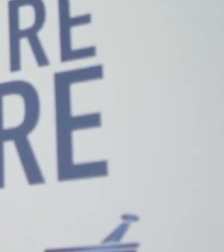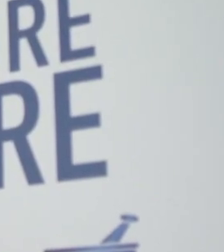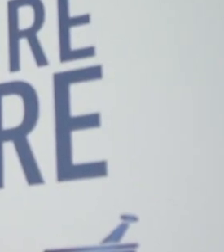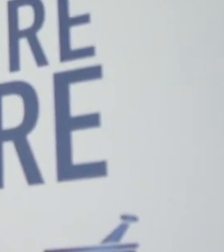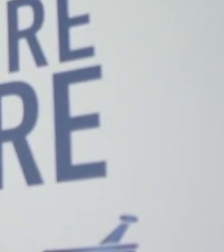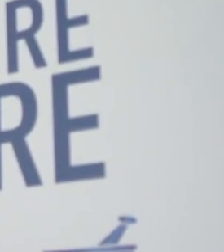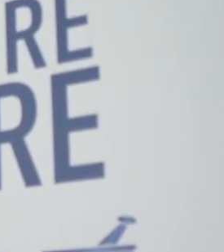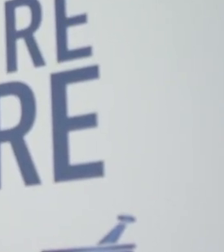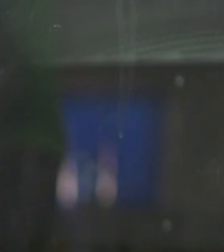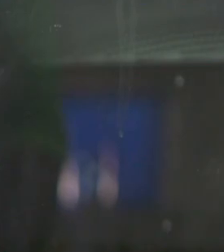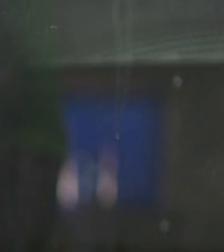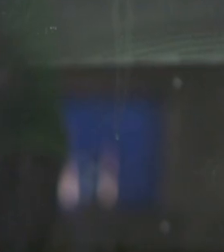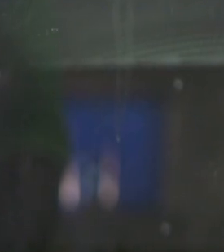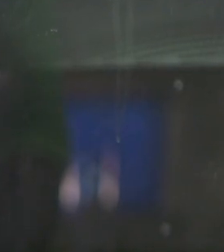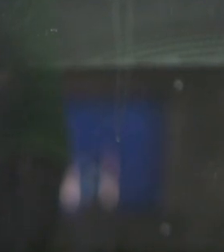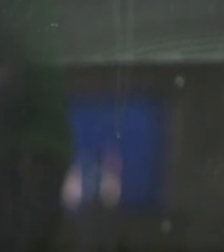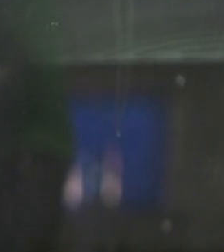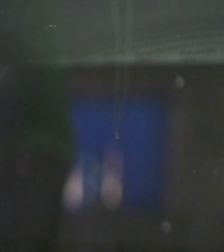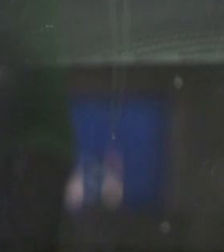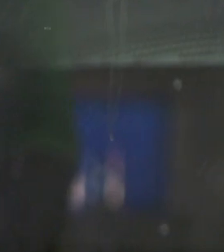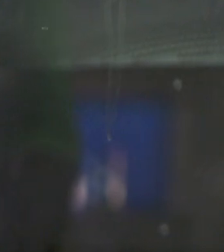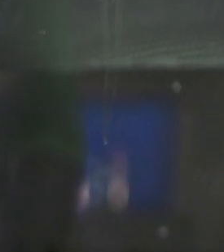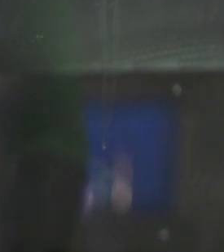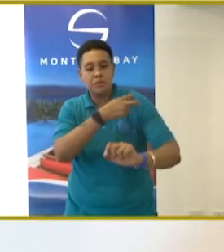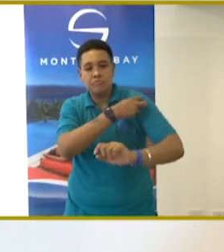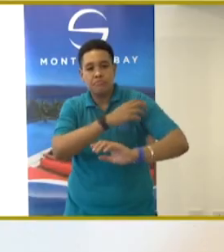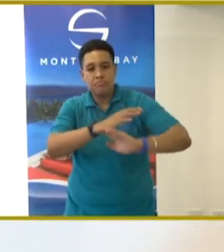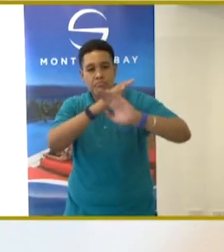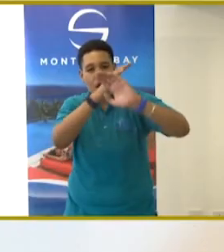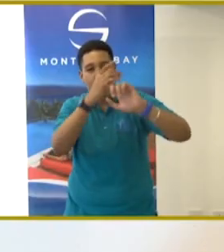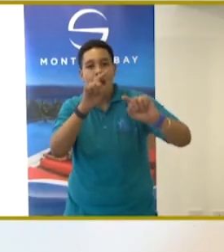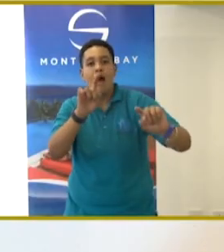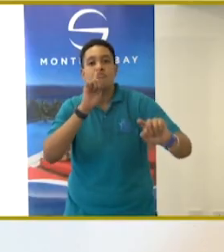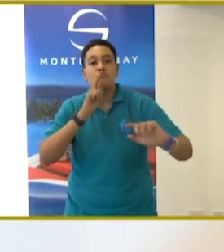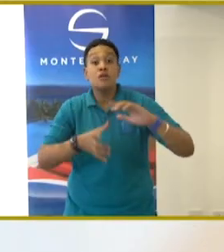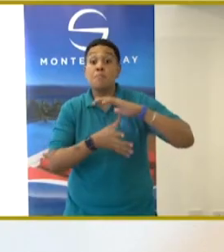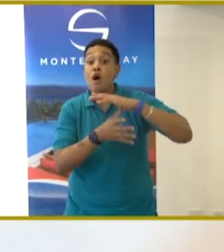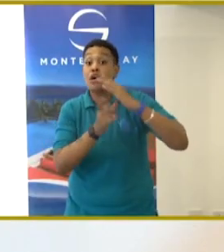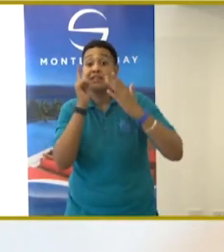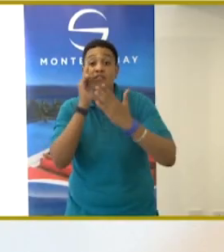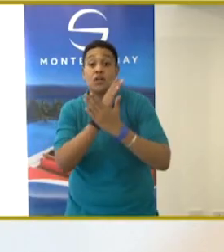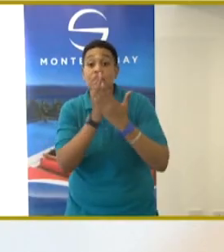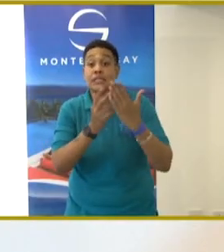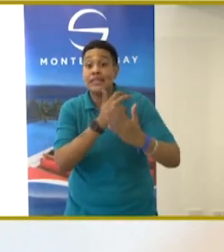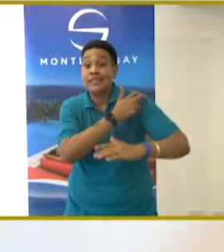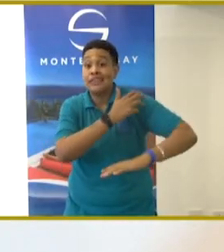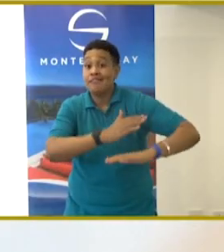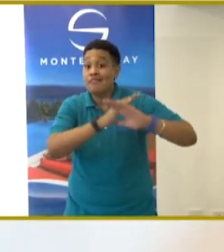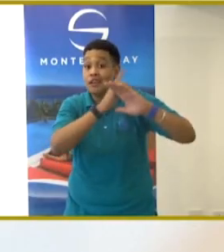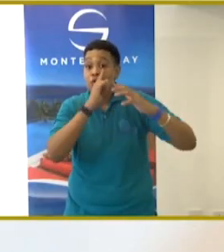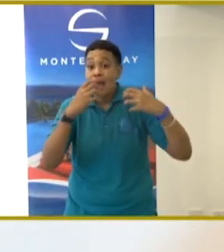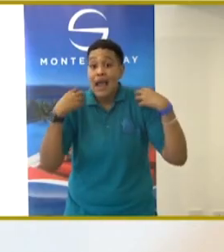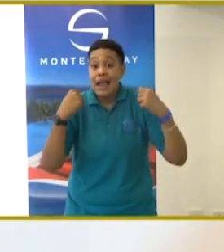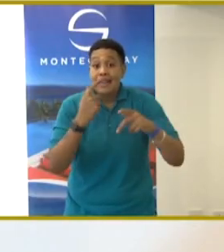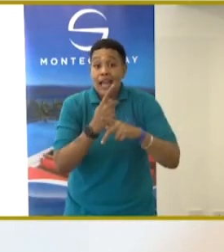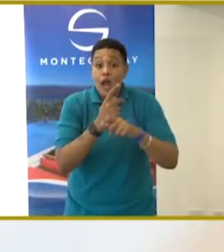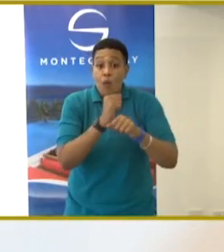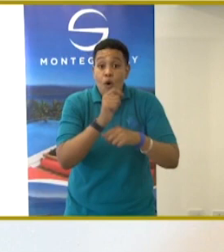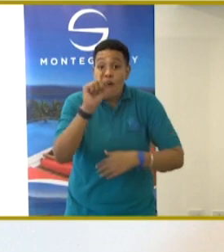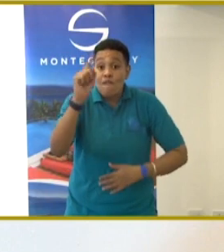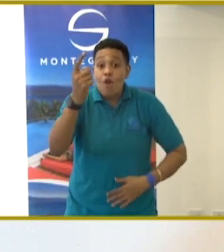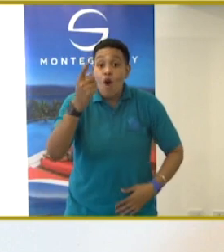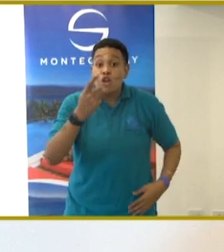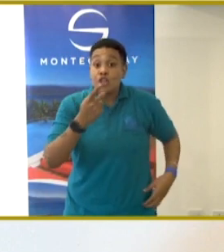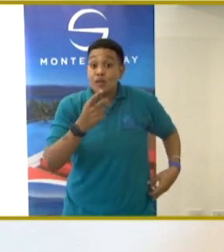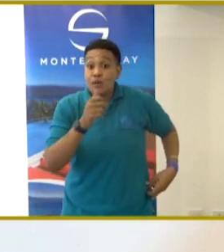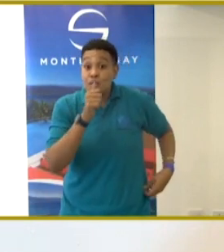the vaccine at public healthcare facilities across the island. The priority for this vaccine would be healthcare workers initially, pregnant